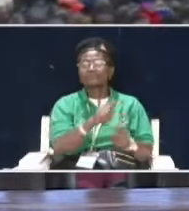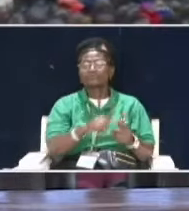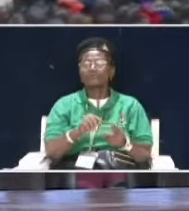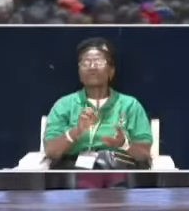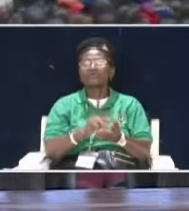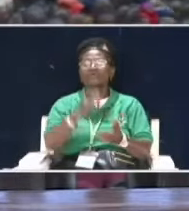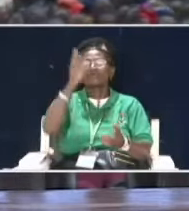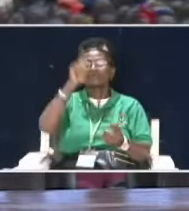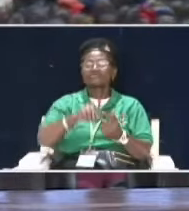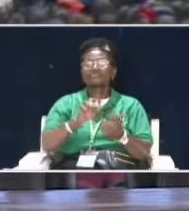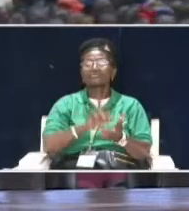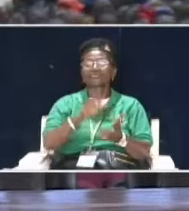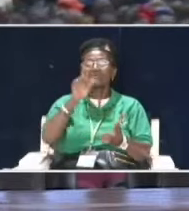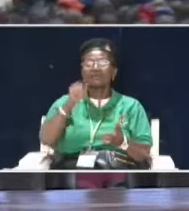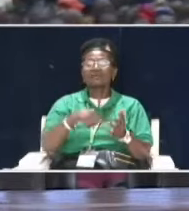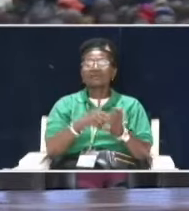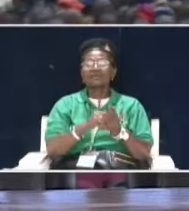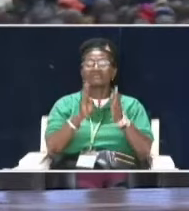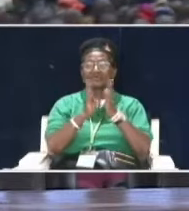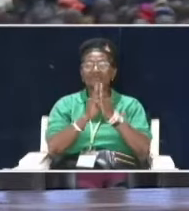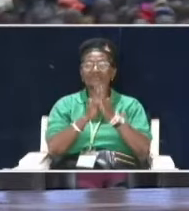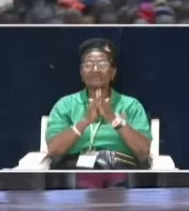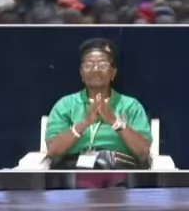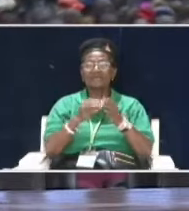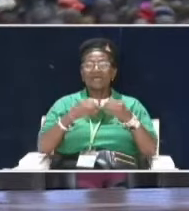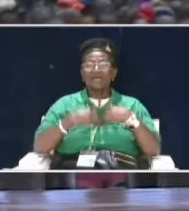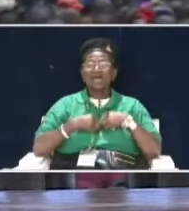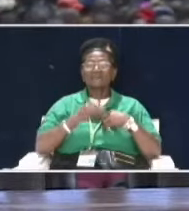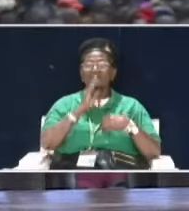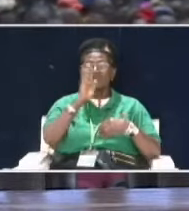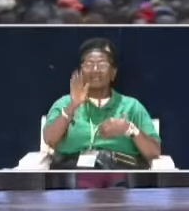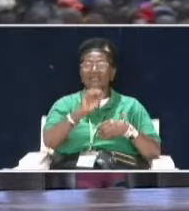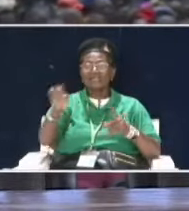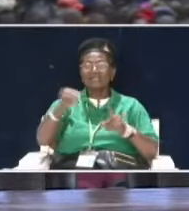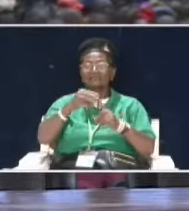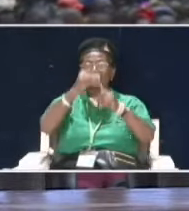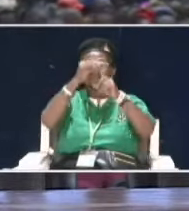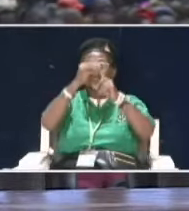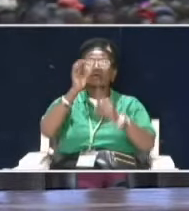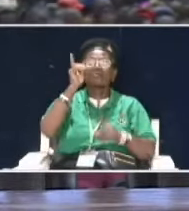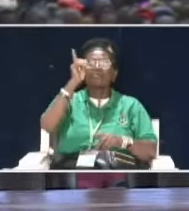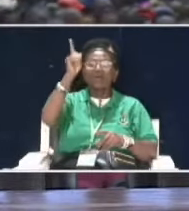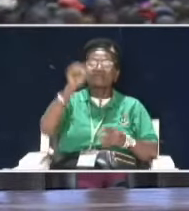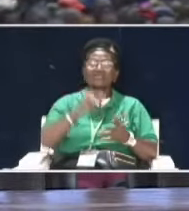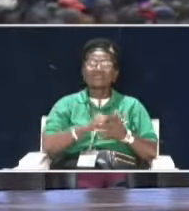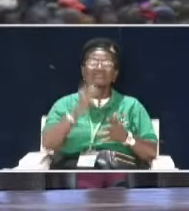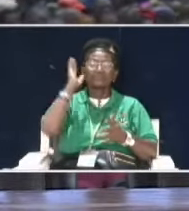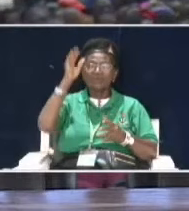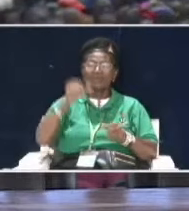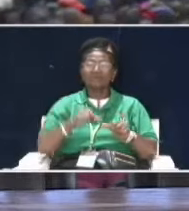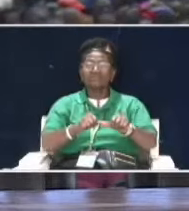This convention has been a special one. It will continue to be special.